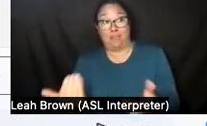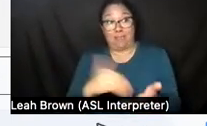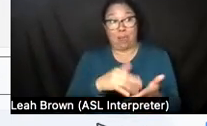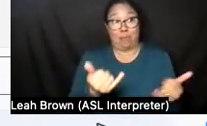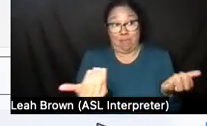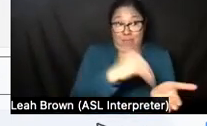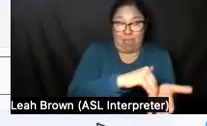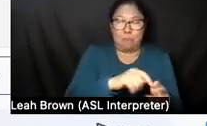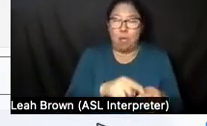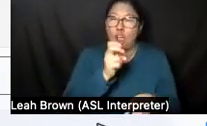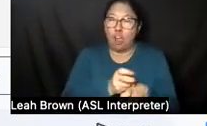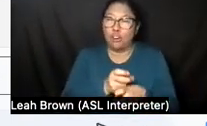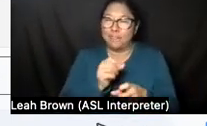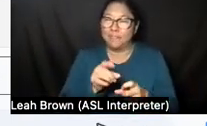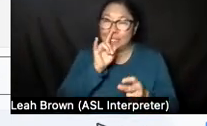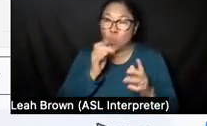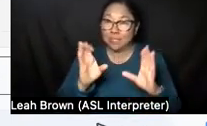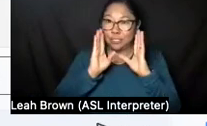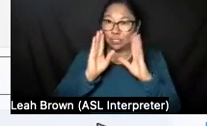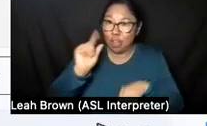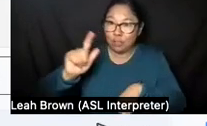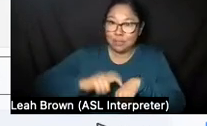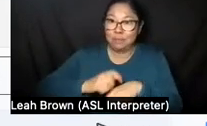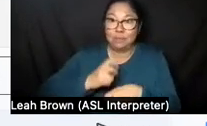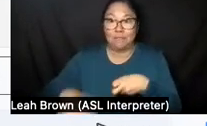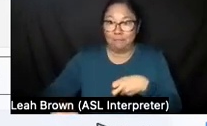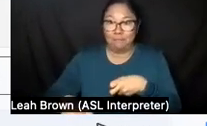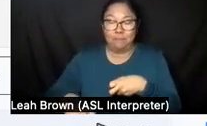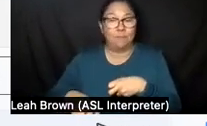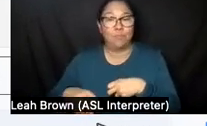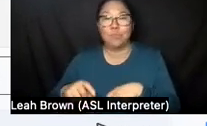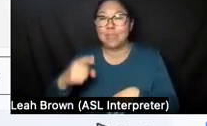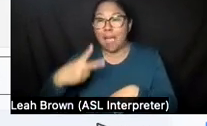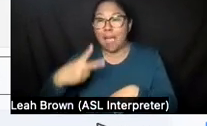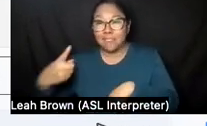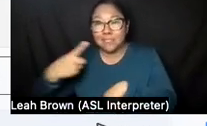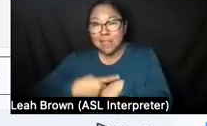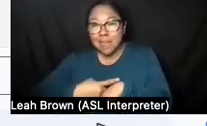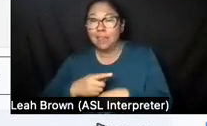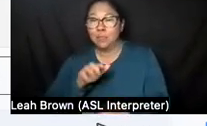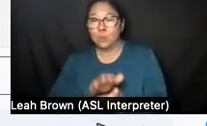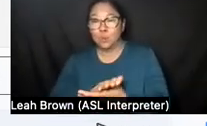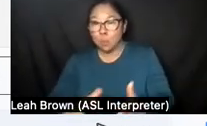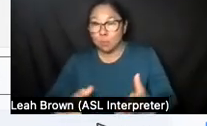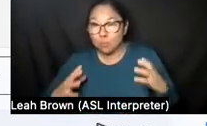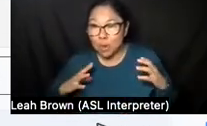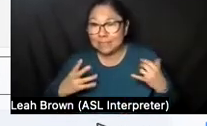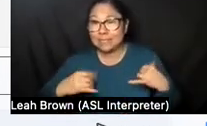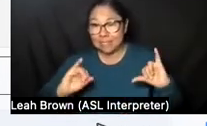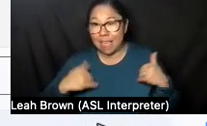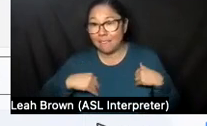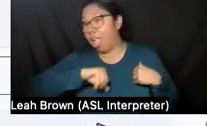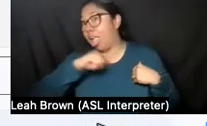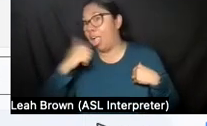especially when your kiddos want your attention all the time. During, like, these half days or school breaks, we have other responsibilities that we still have to be doing as